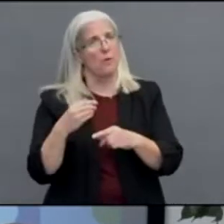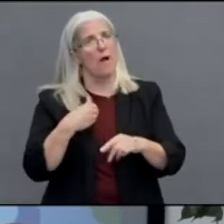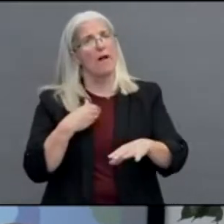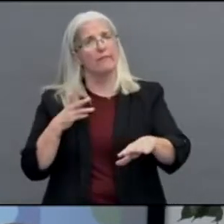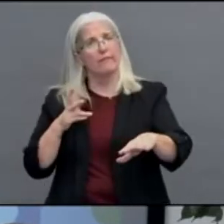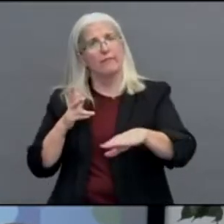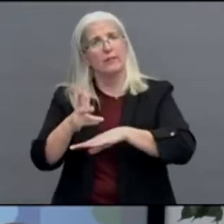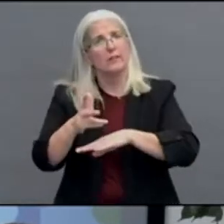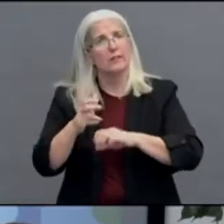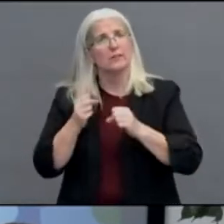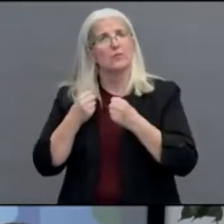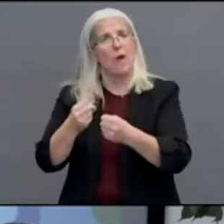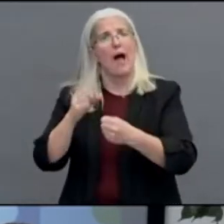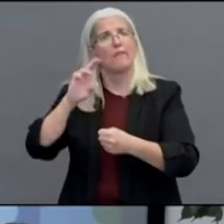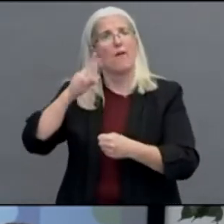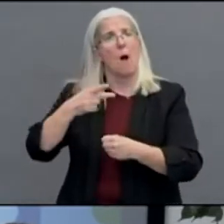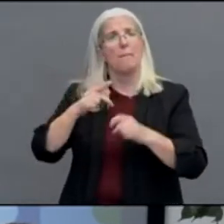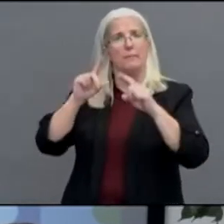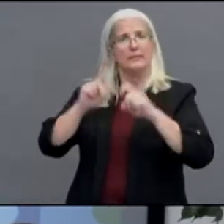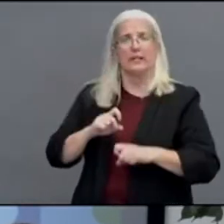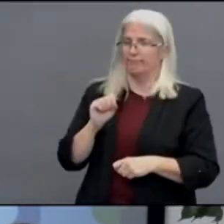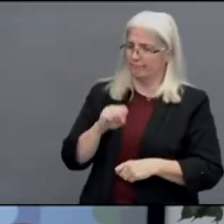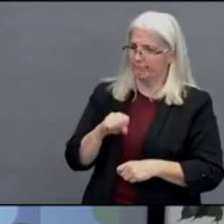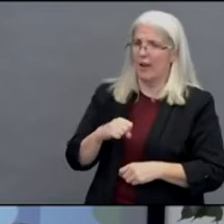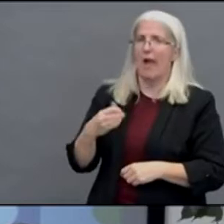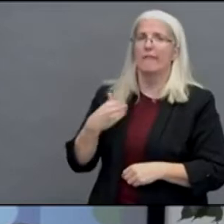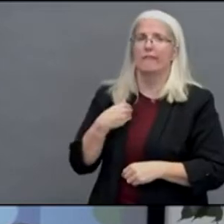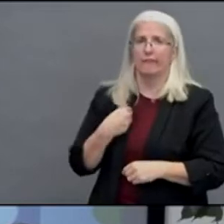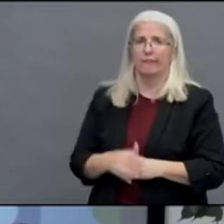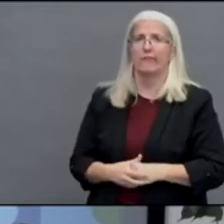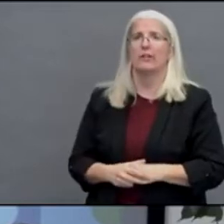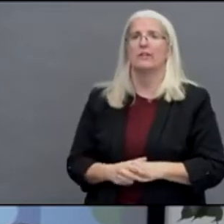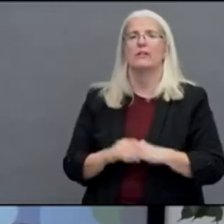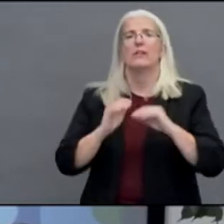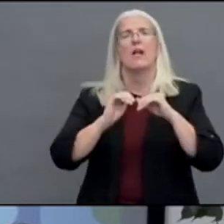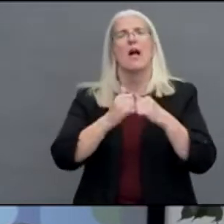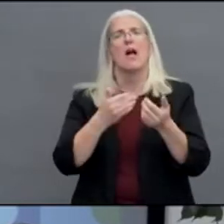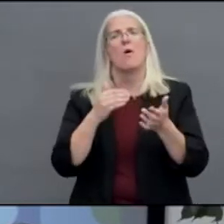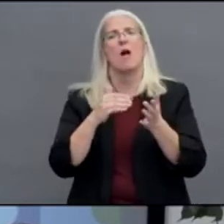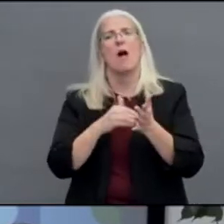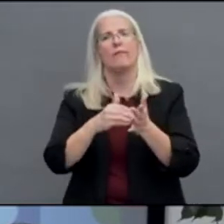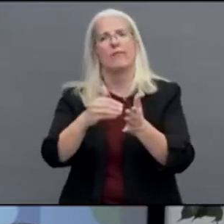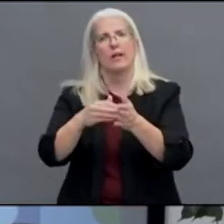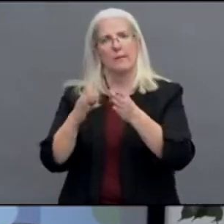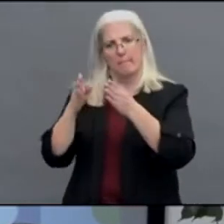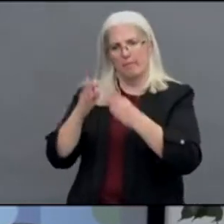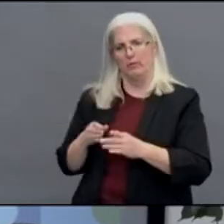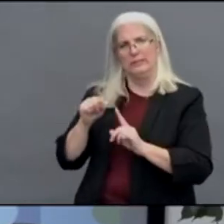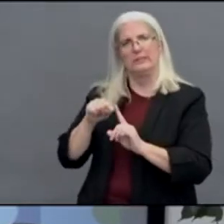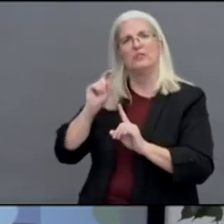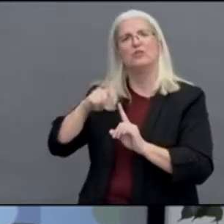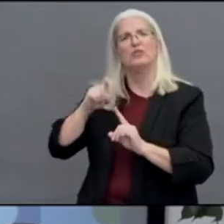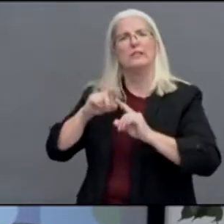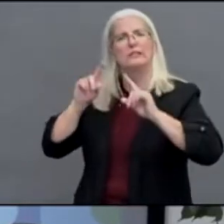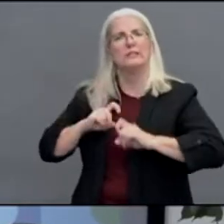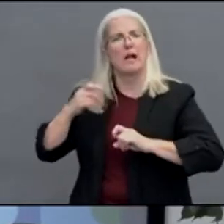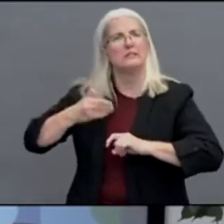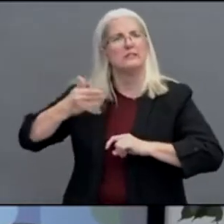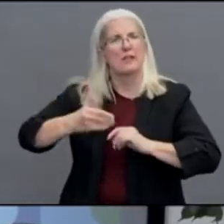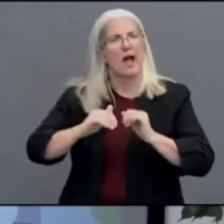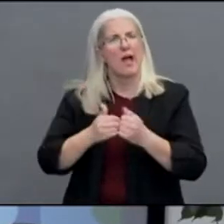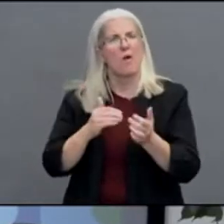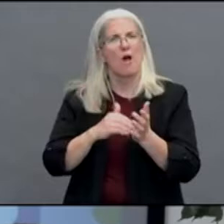Now, how often should a person be tested? Yes, so frontline workers and individuals are in